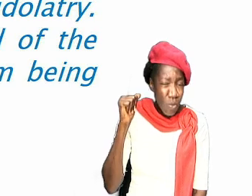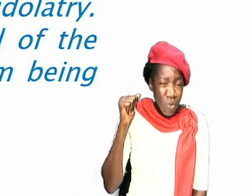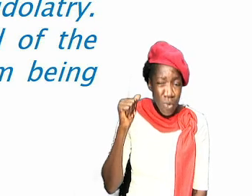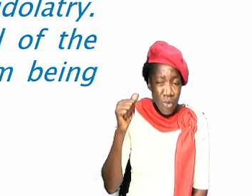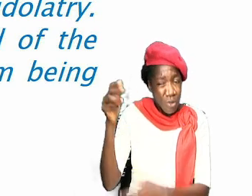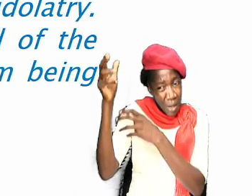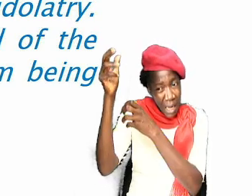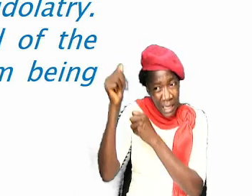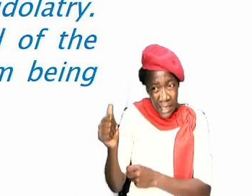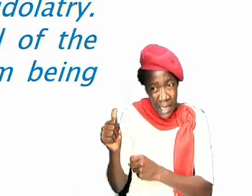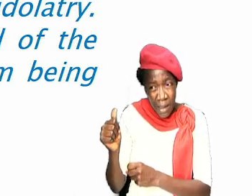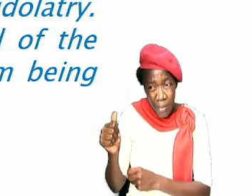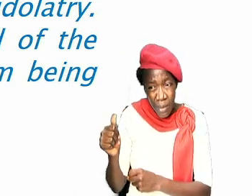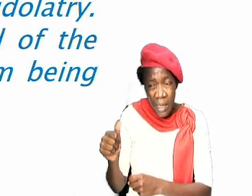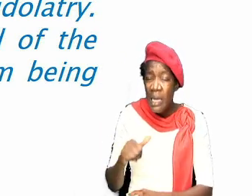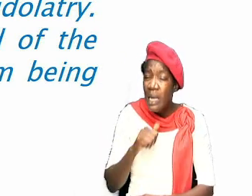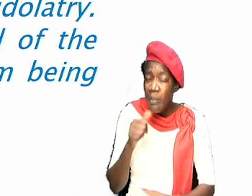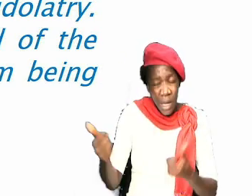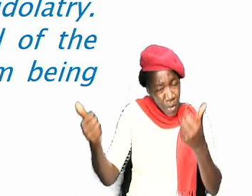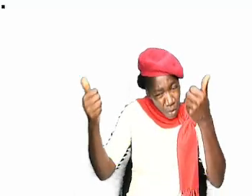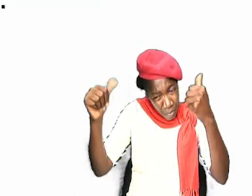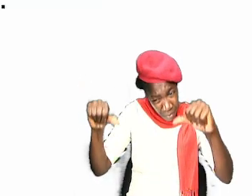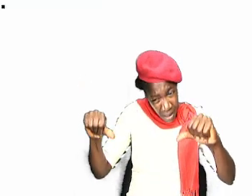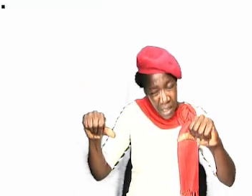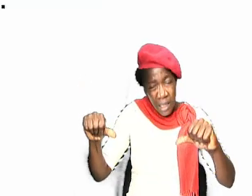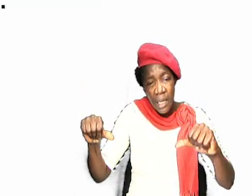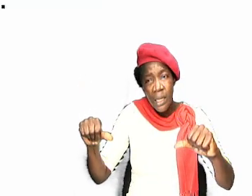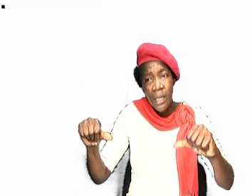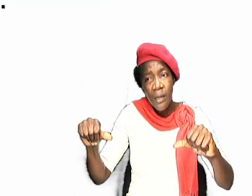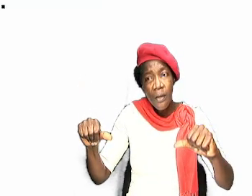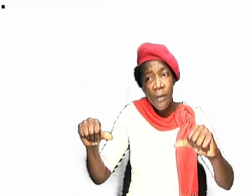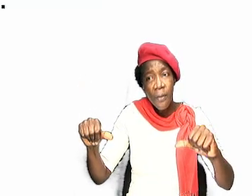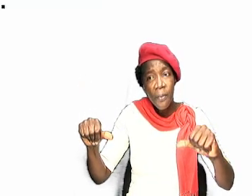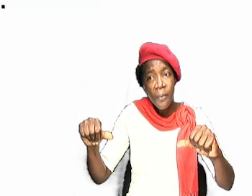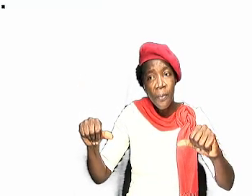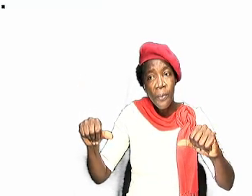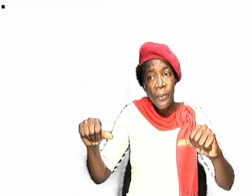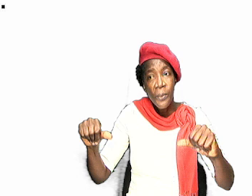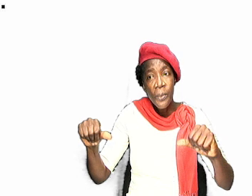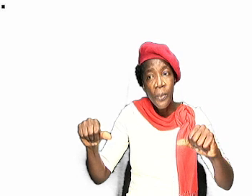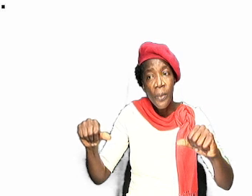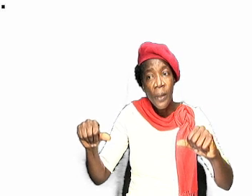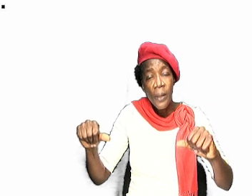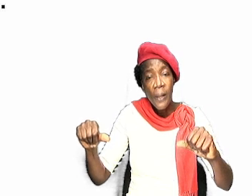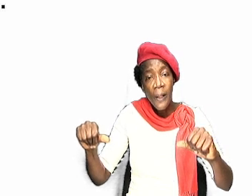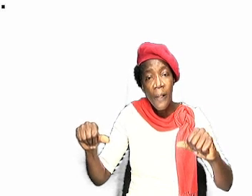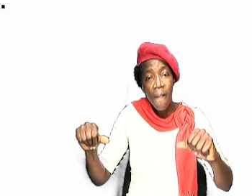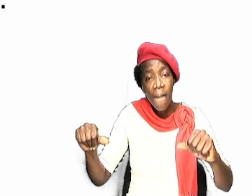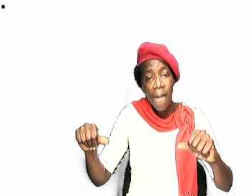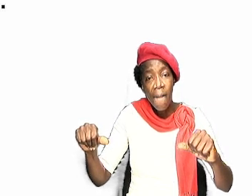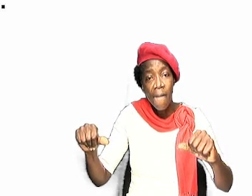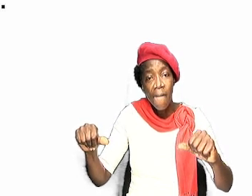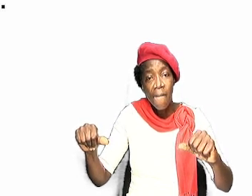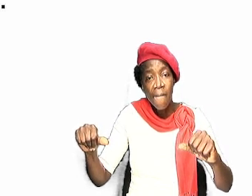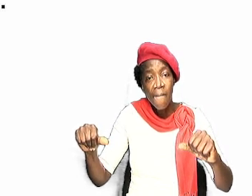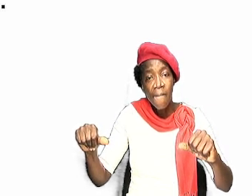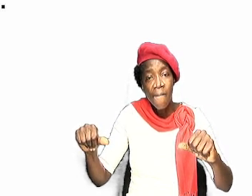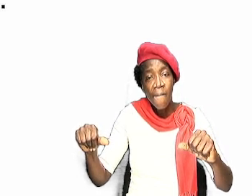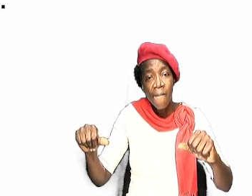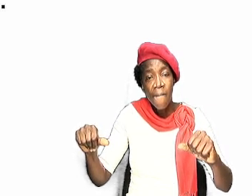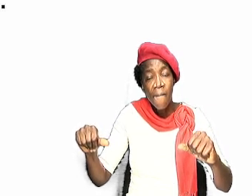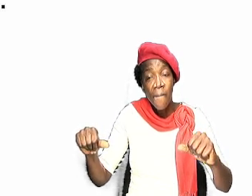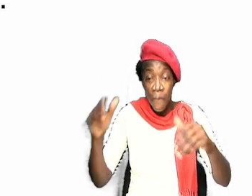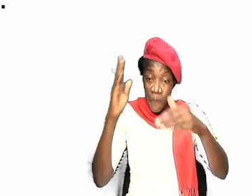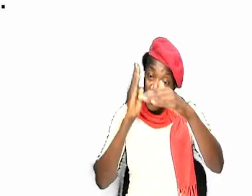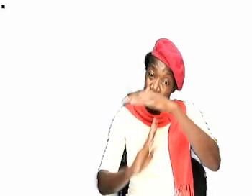that he was disobedient. The king refused to accept that he was disobedient. Right? And the